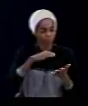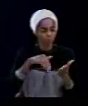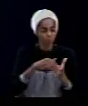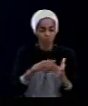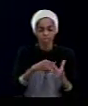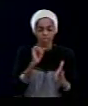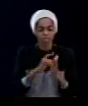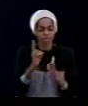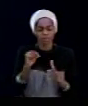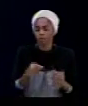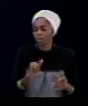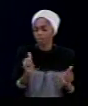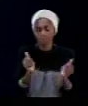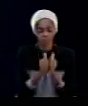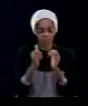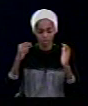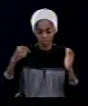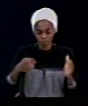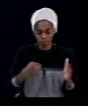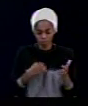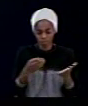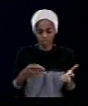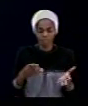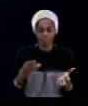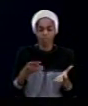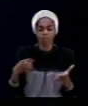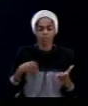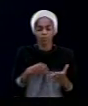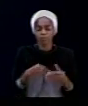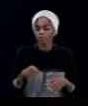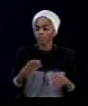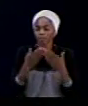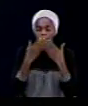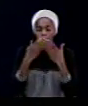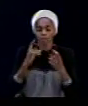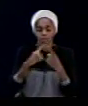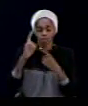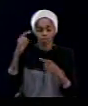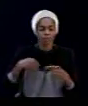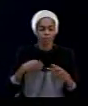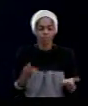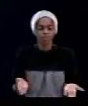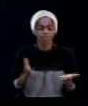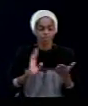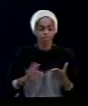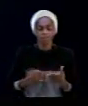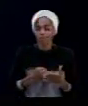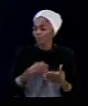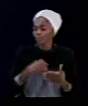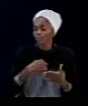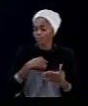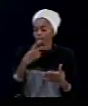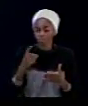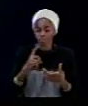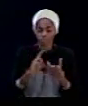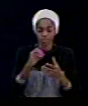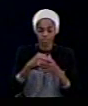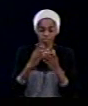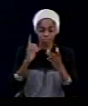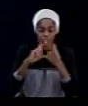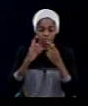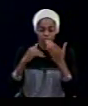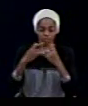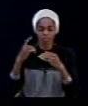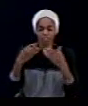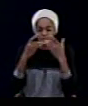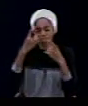Lord. We are grateful to you. We raise up our voice to the heavens. We thank you because of what you have been doing and the greater things